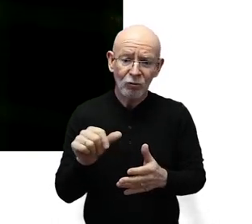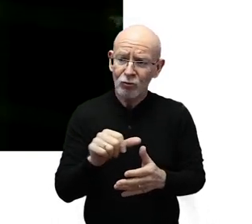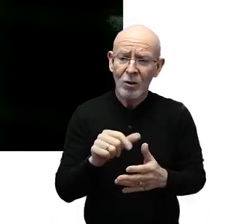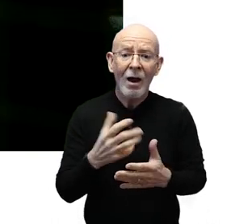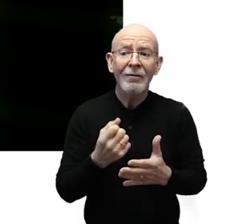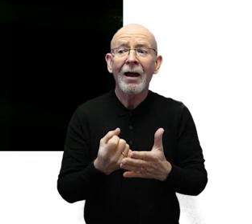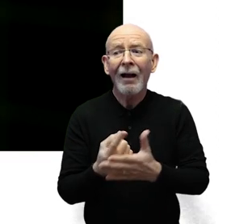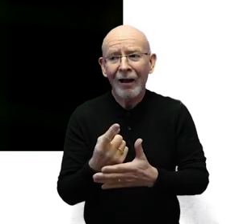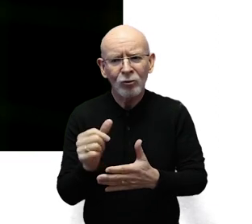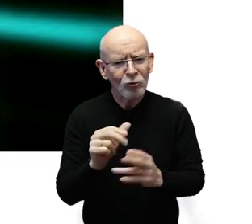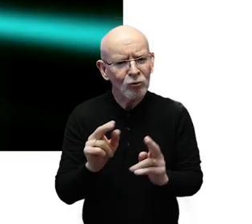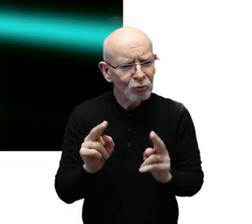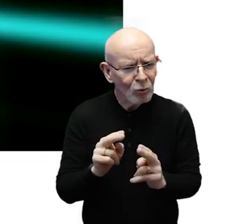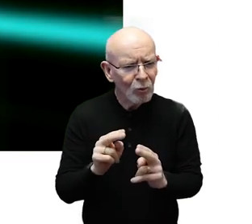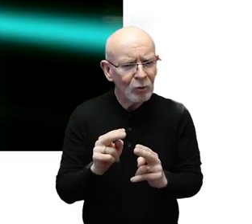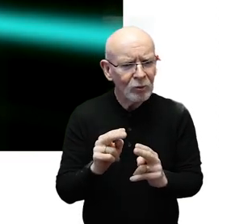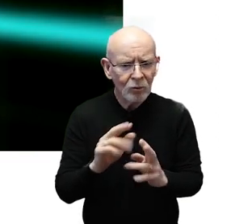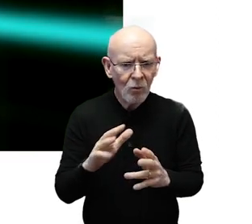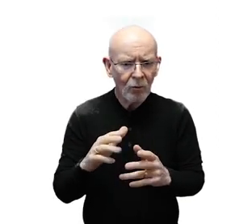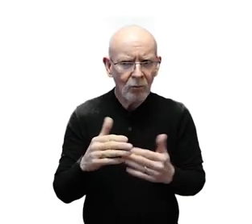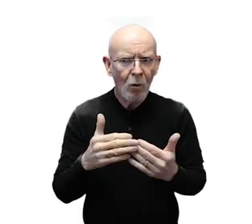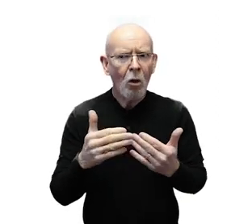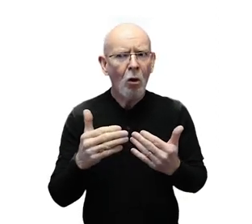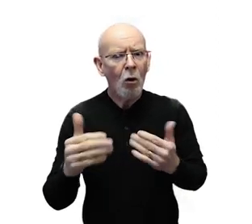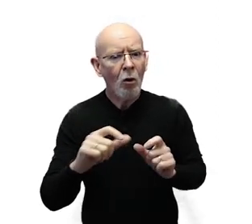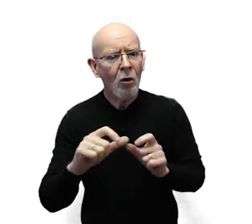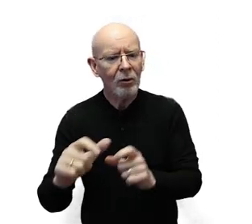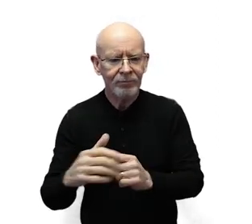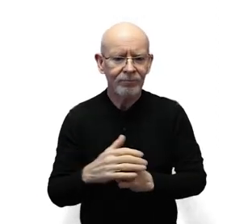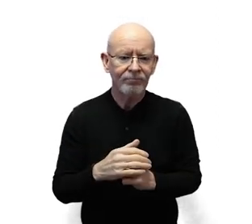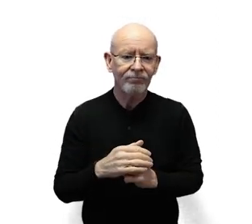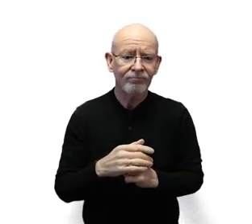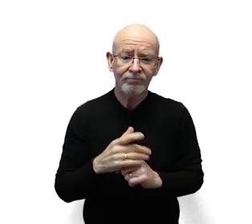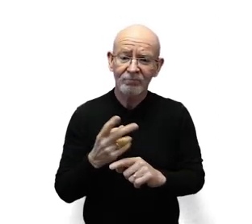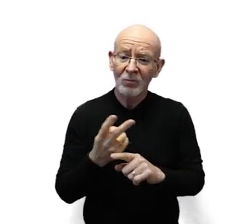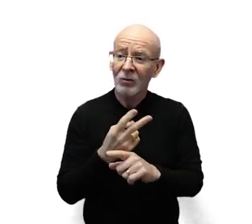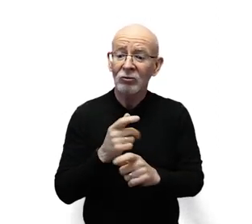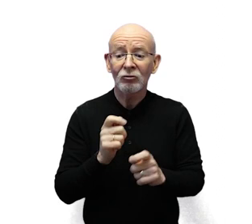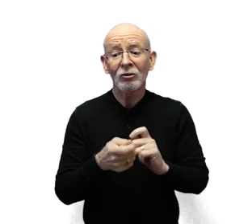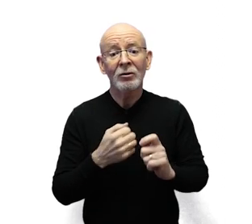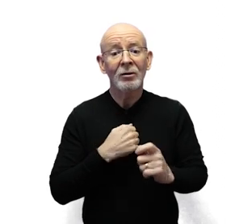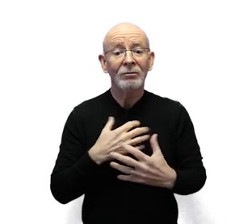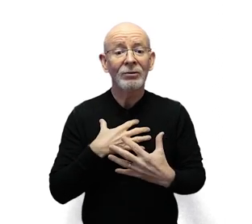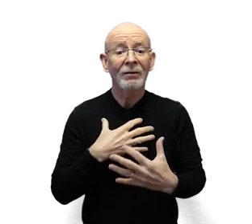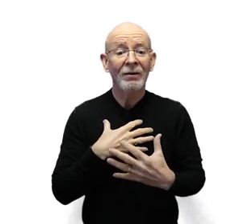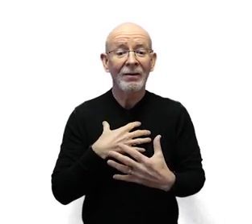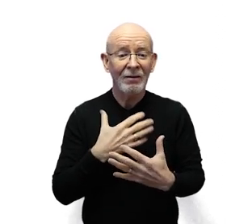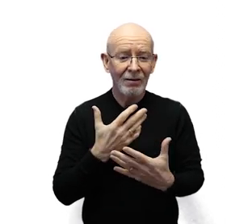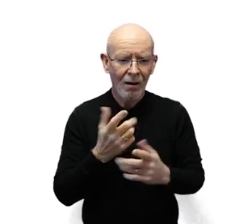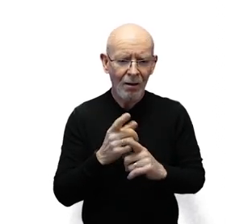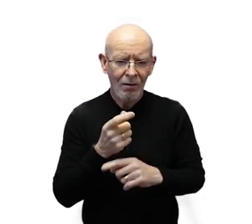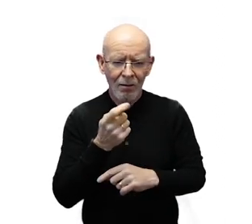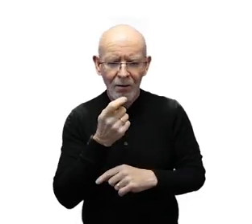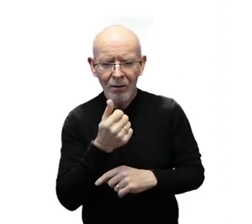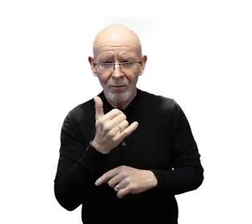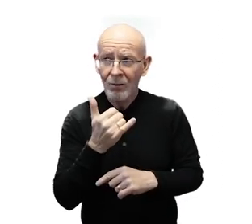be prolonged or repeated. Often, the changes to our breath that occur with breathing pattern disorders are subtle, and we may